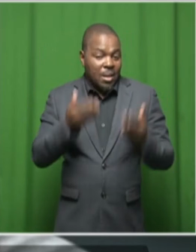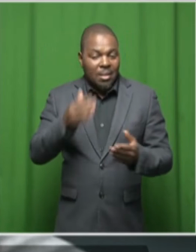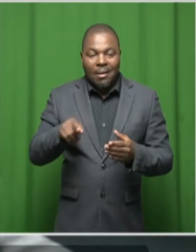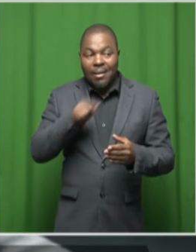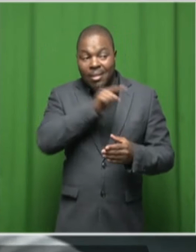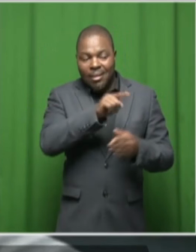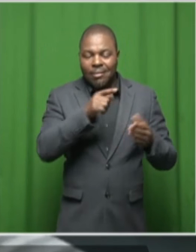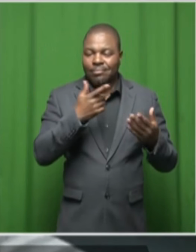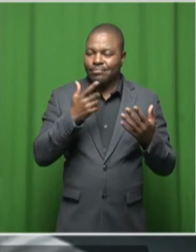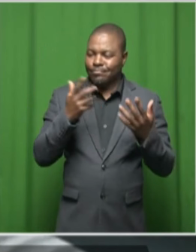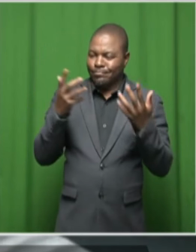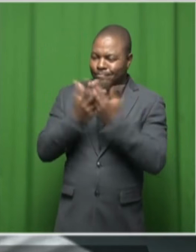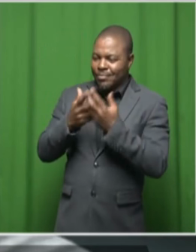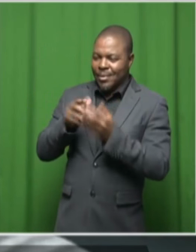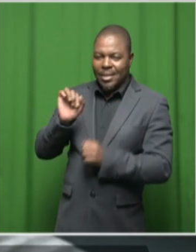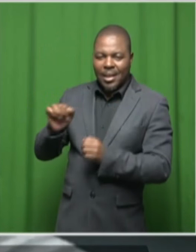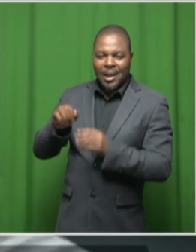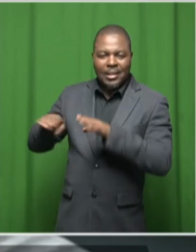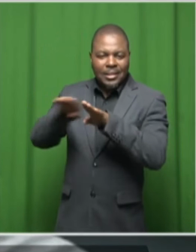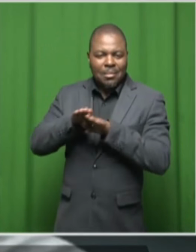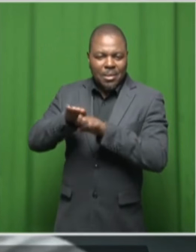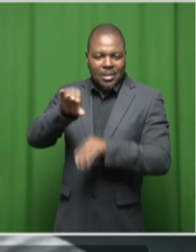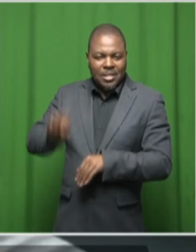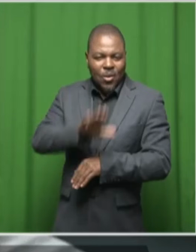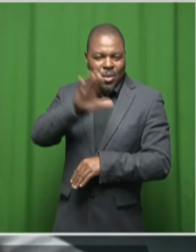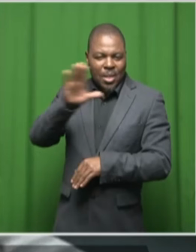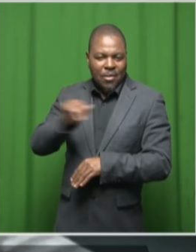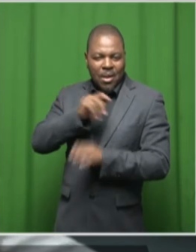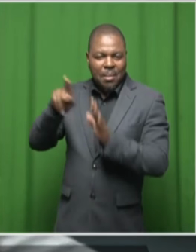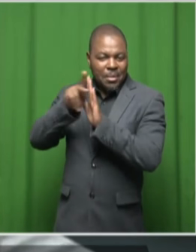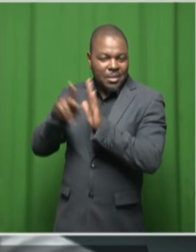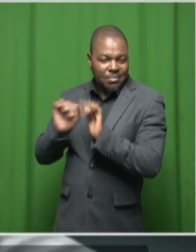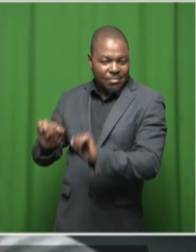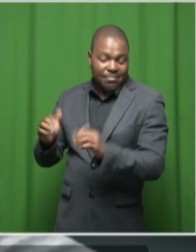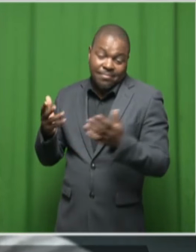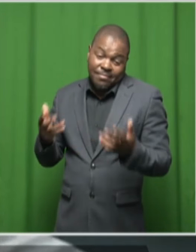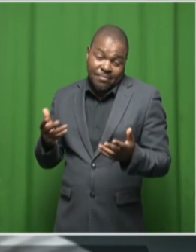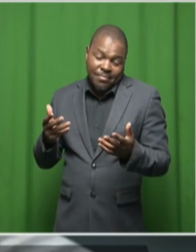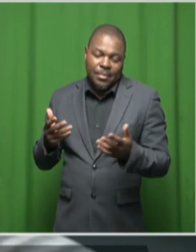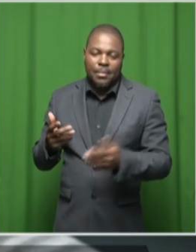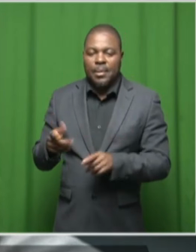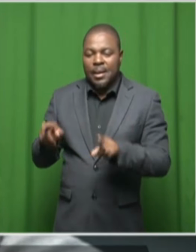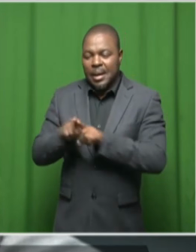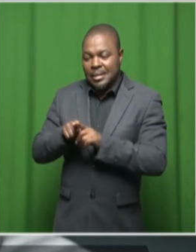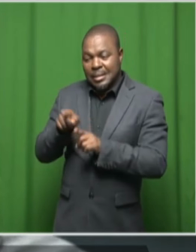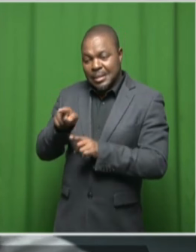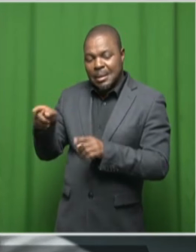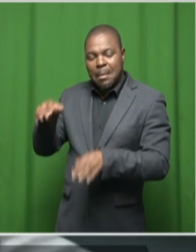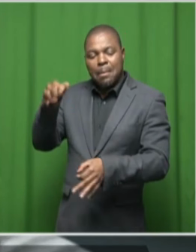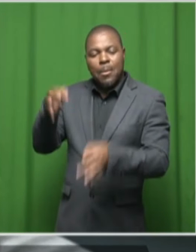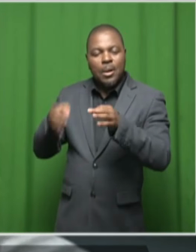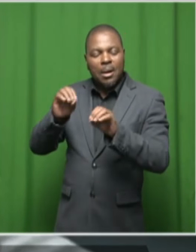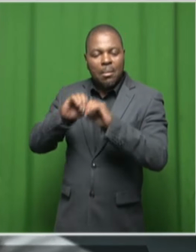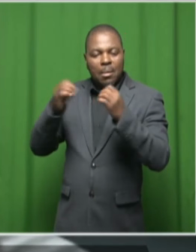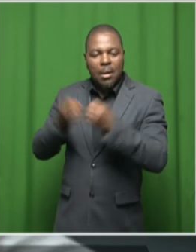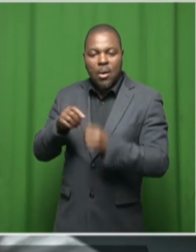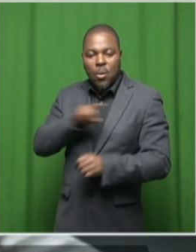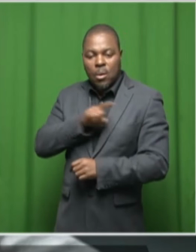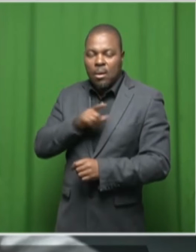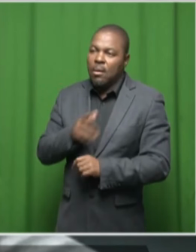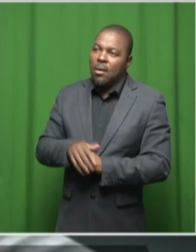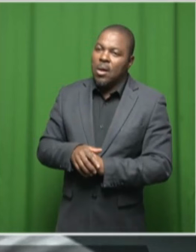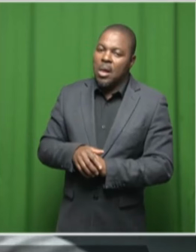principles of South Africa, but also their own ideologies and principles as a political party. Because, for instance, they can't